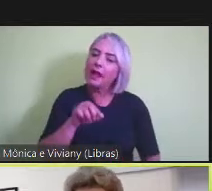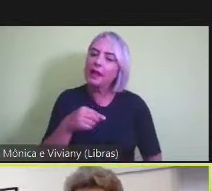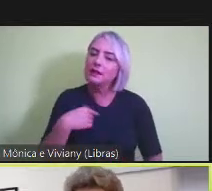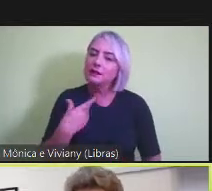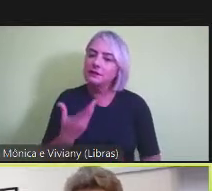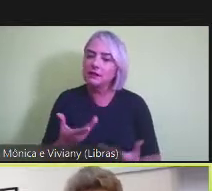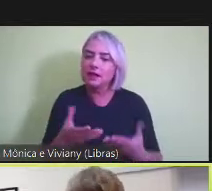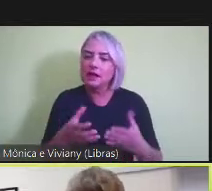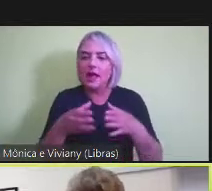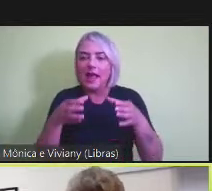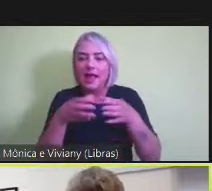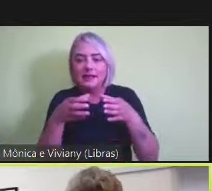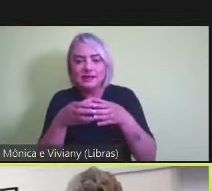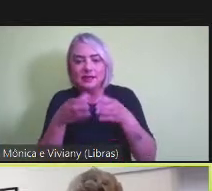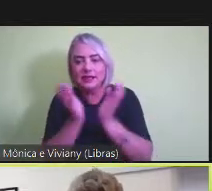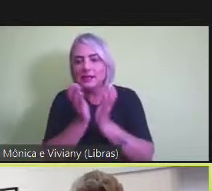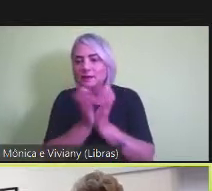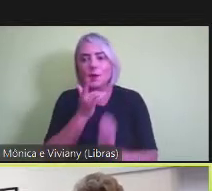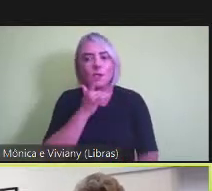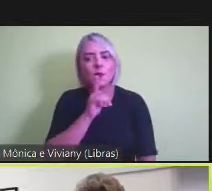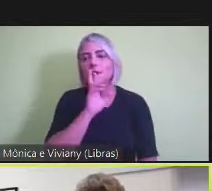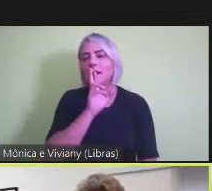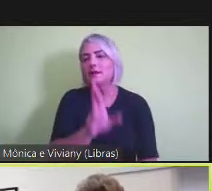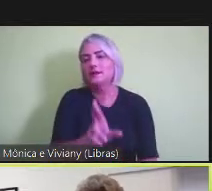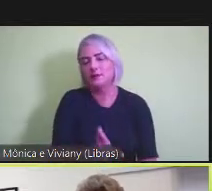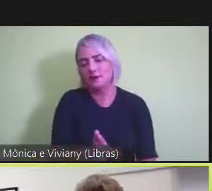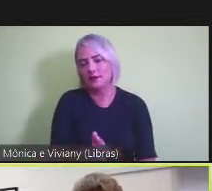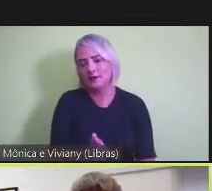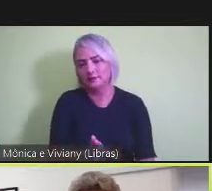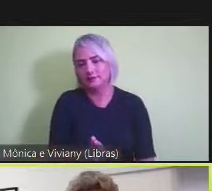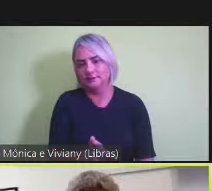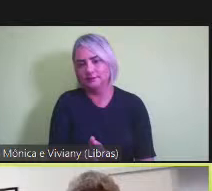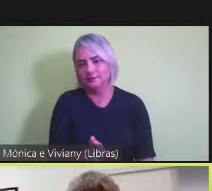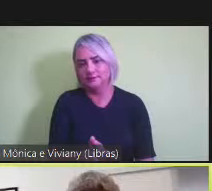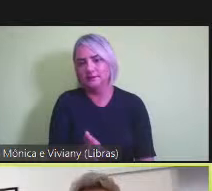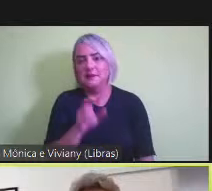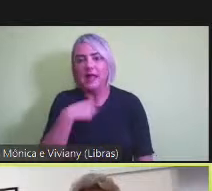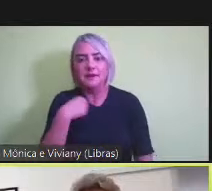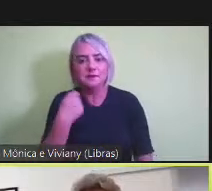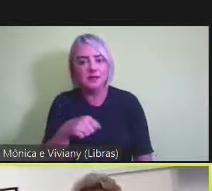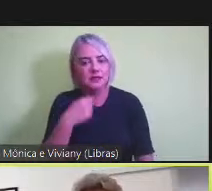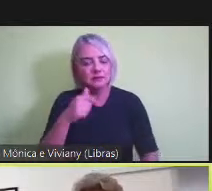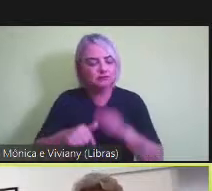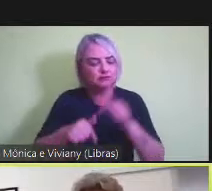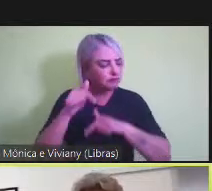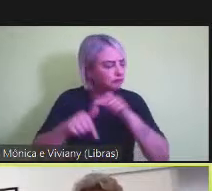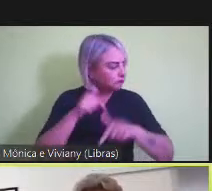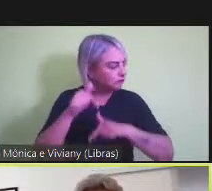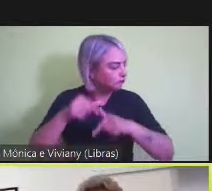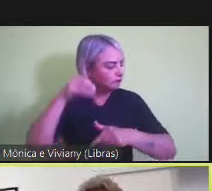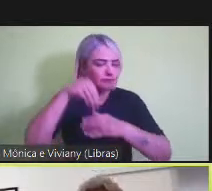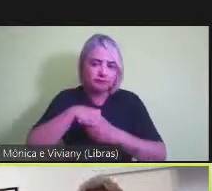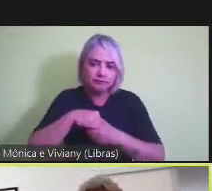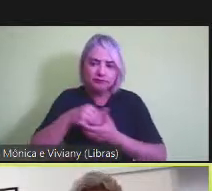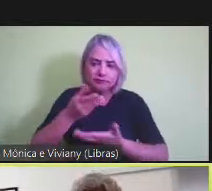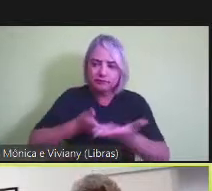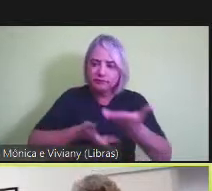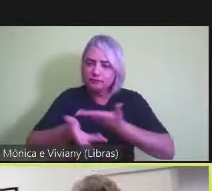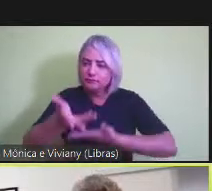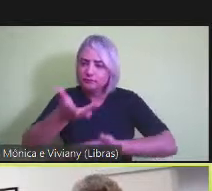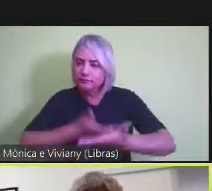these are the teams. The teams cannot deal with all the necessities. They need to work internally